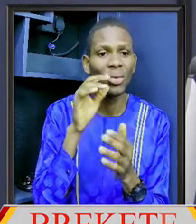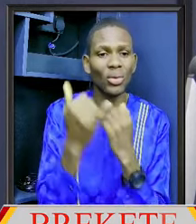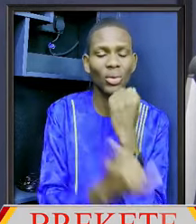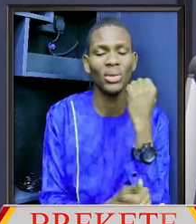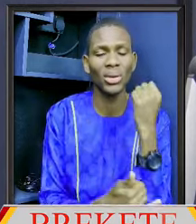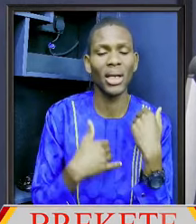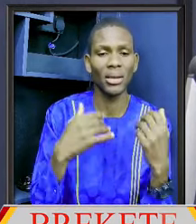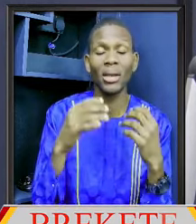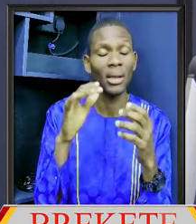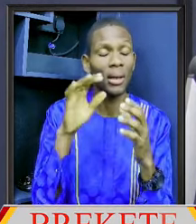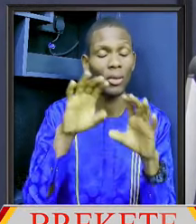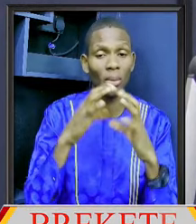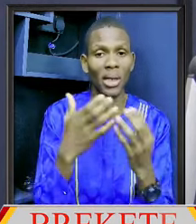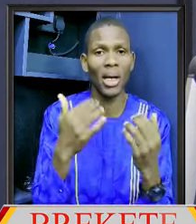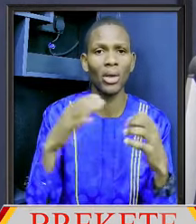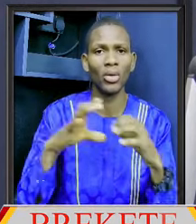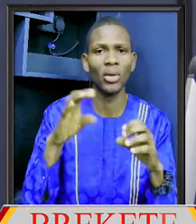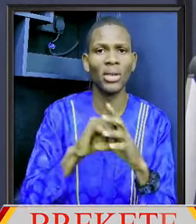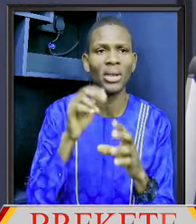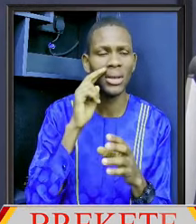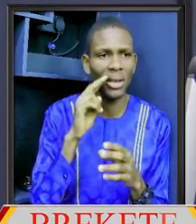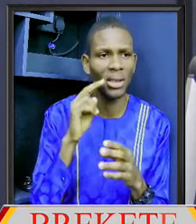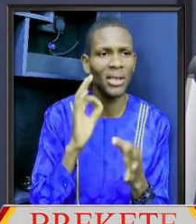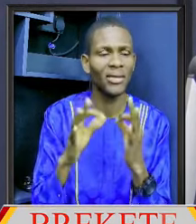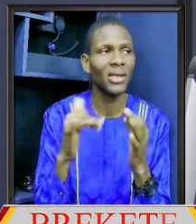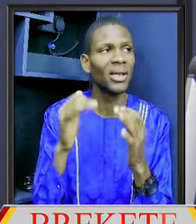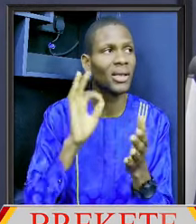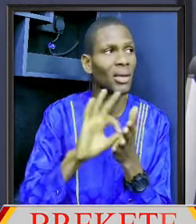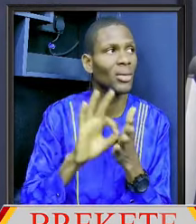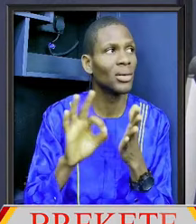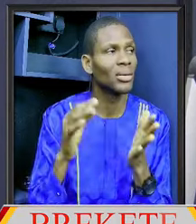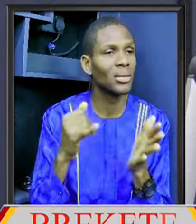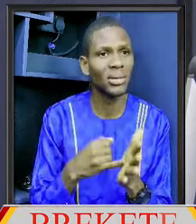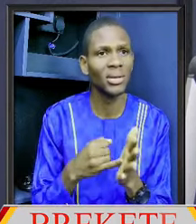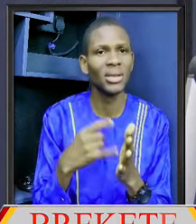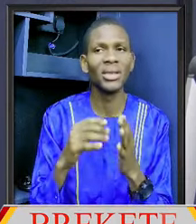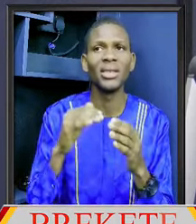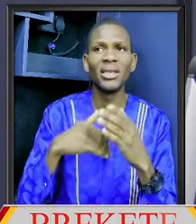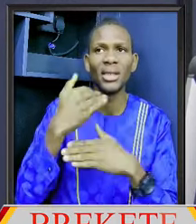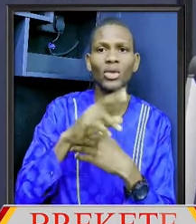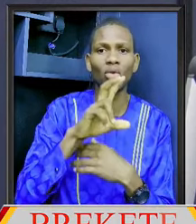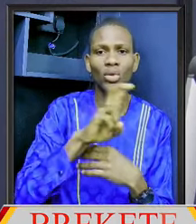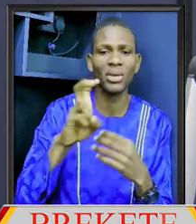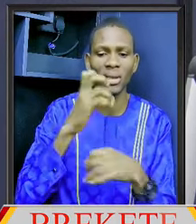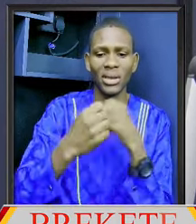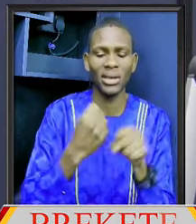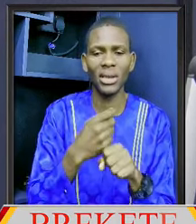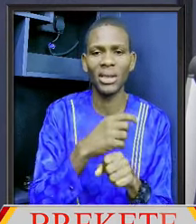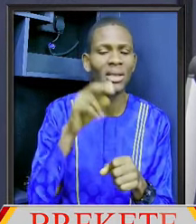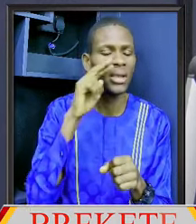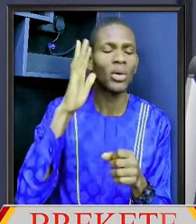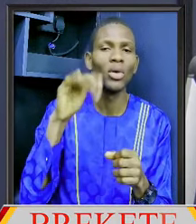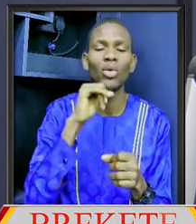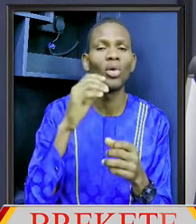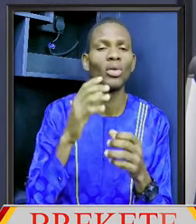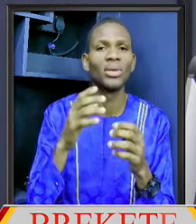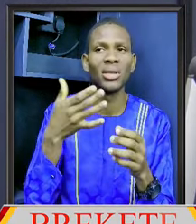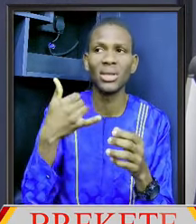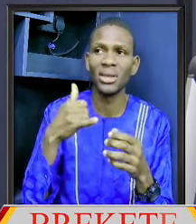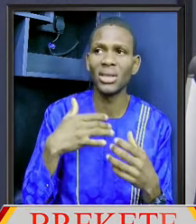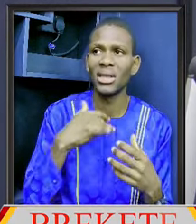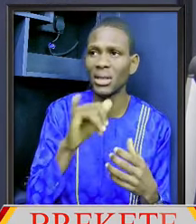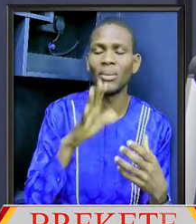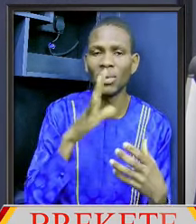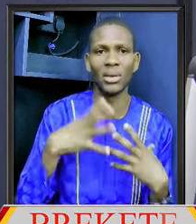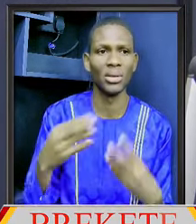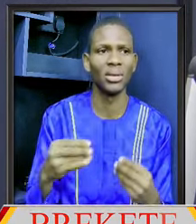they calculate them together, in the next 200 years, Nigeria no go recover. Yes. There